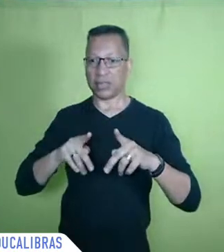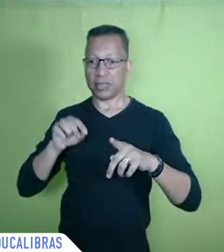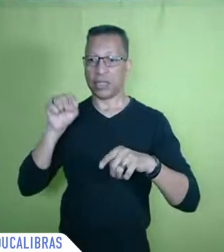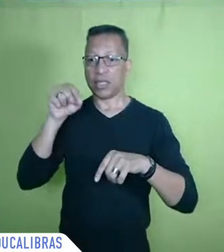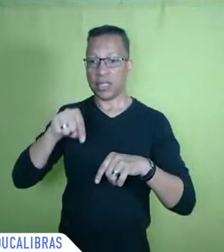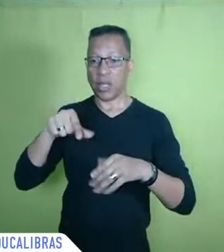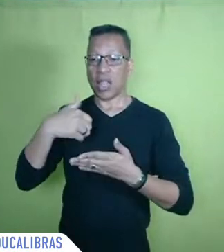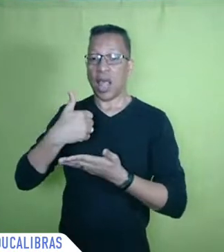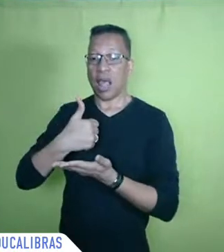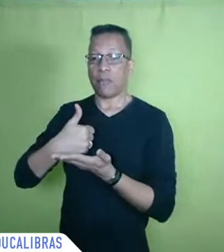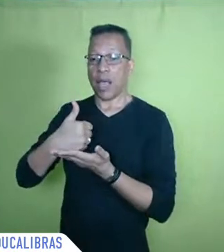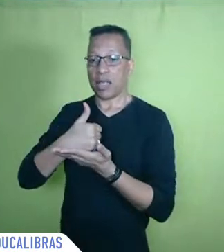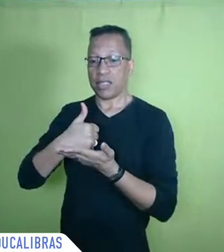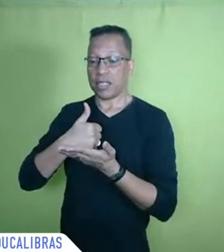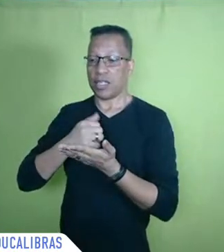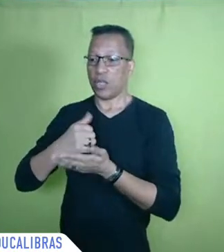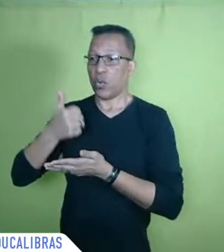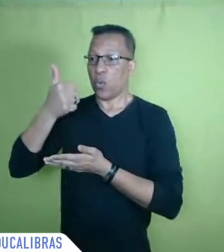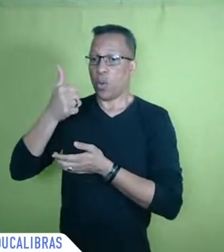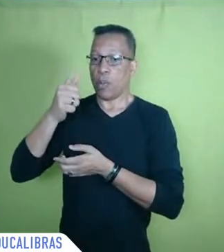the population